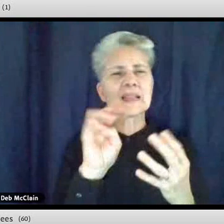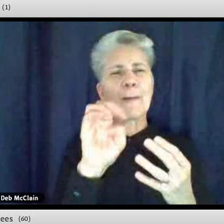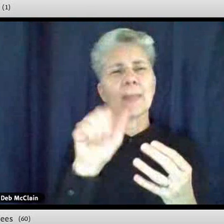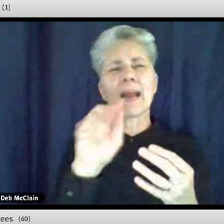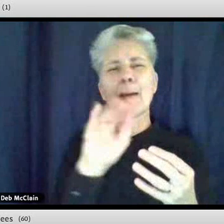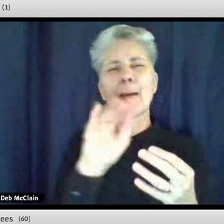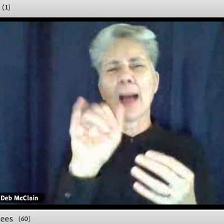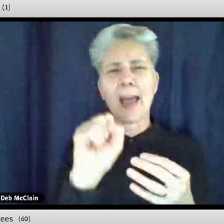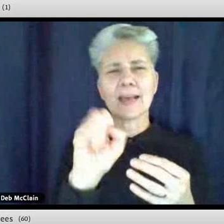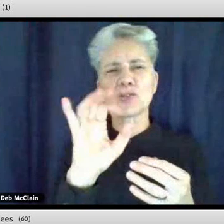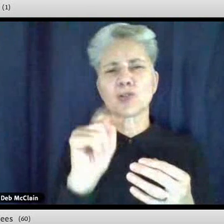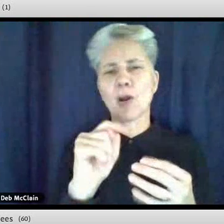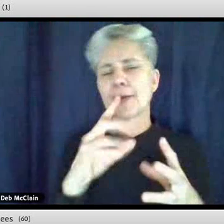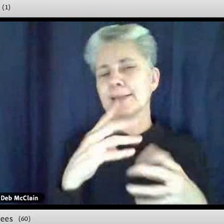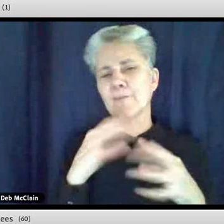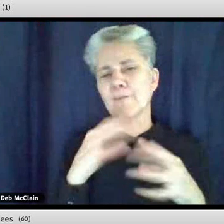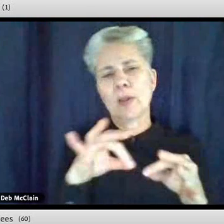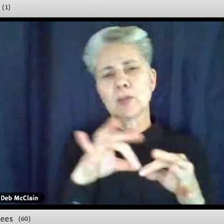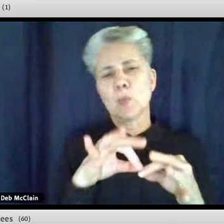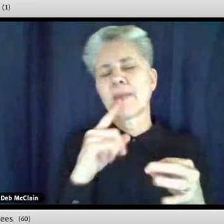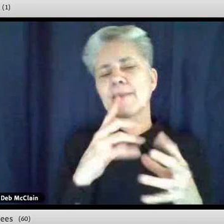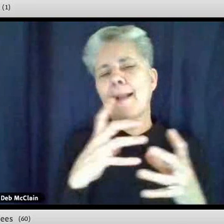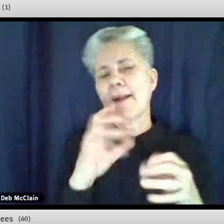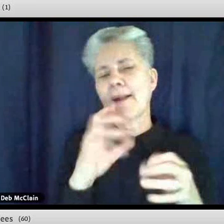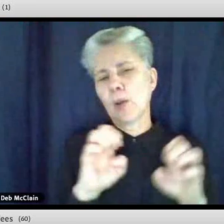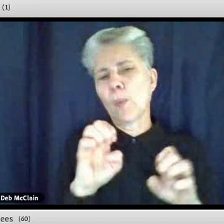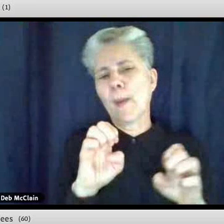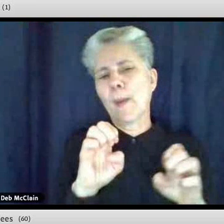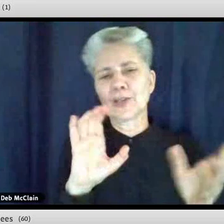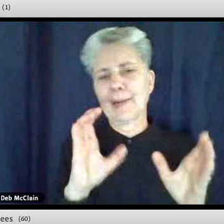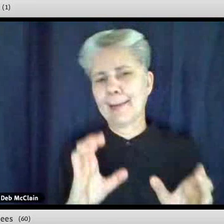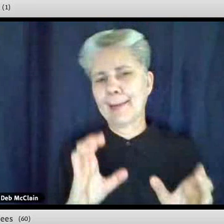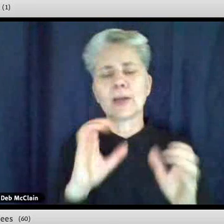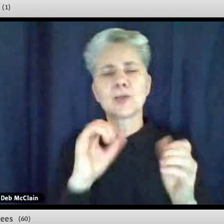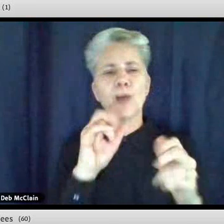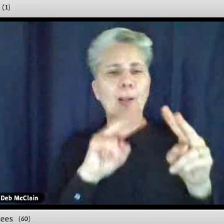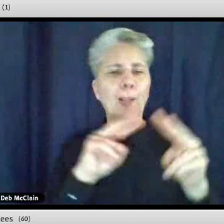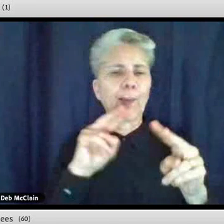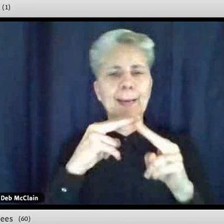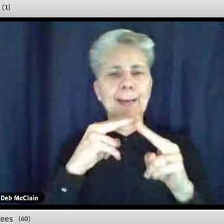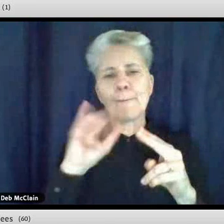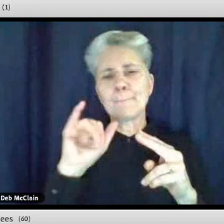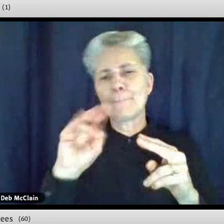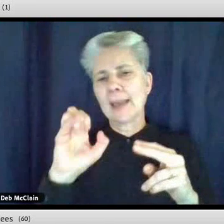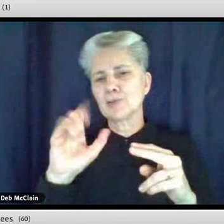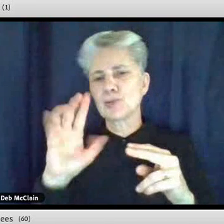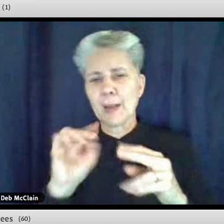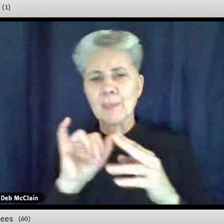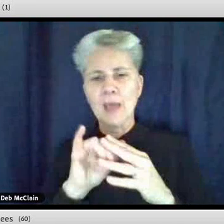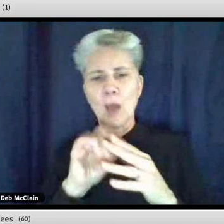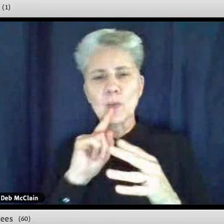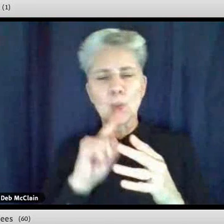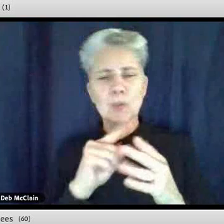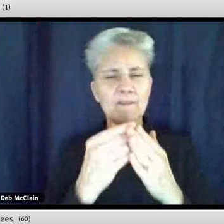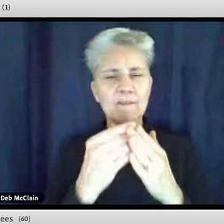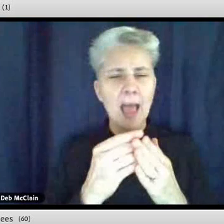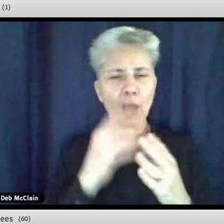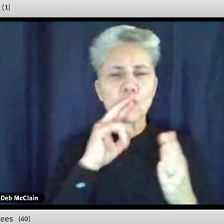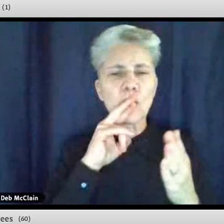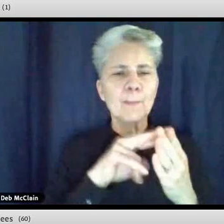In terms of getting to the good news, this is a media bias chart. Take it for what it's worth. Again, they've done a lot of evaluation